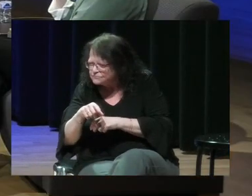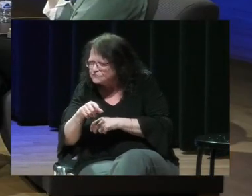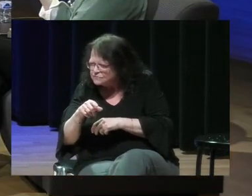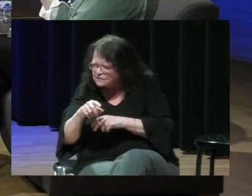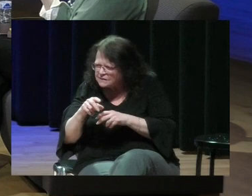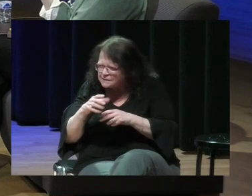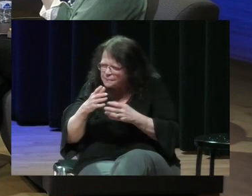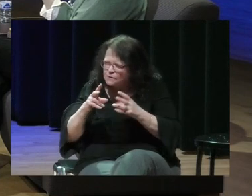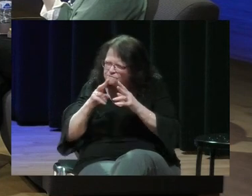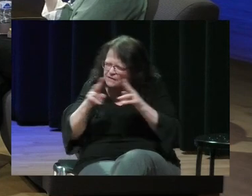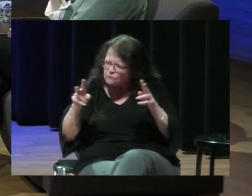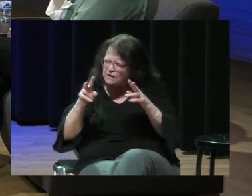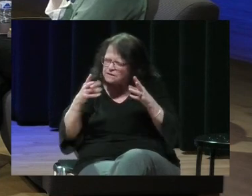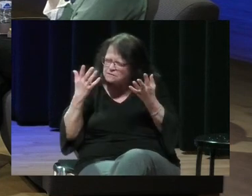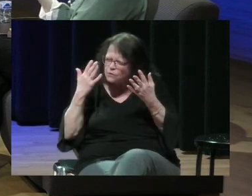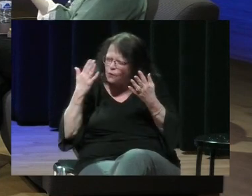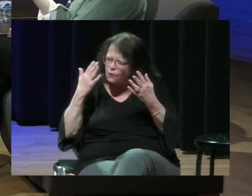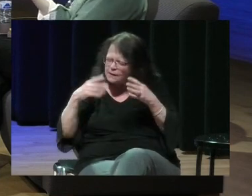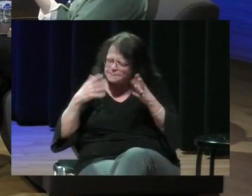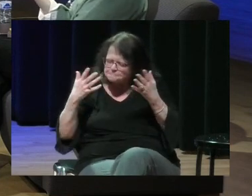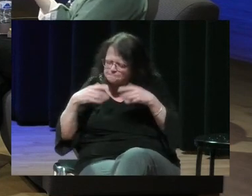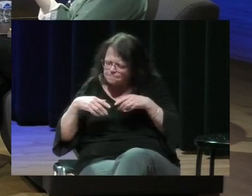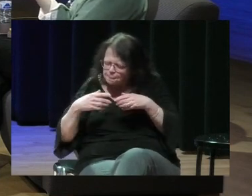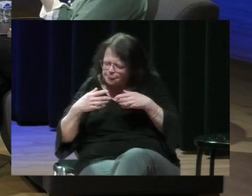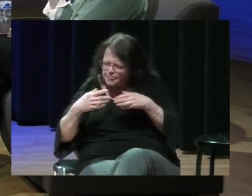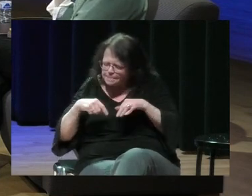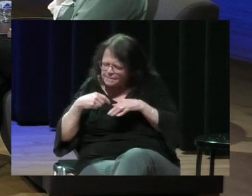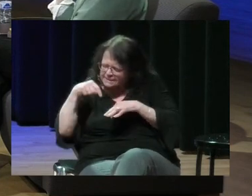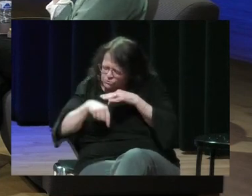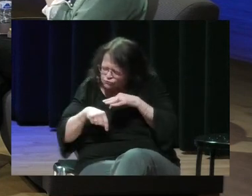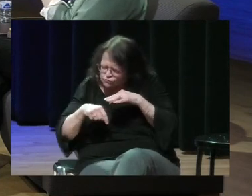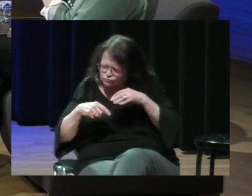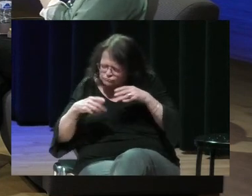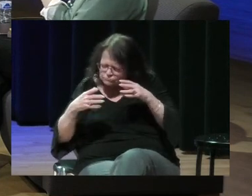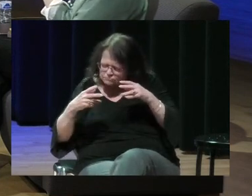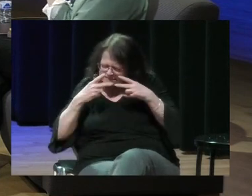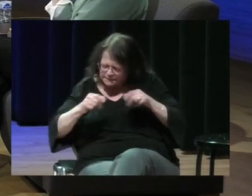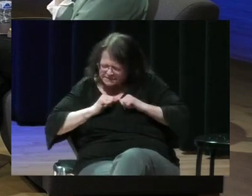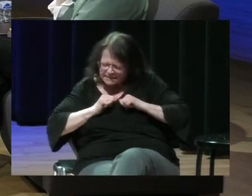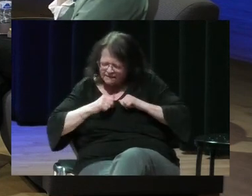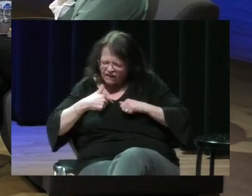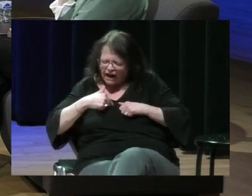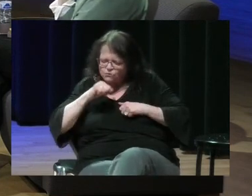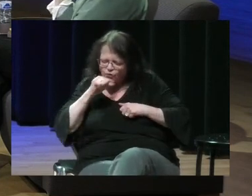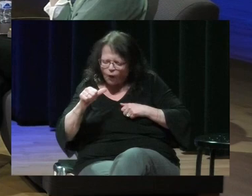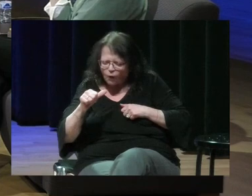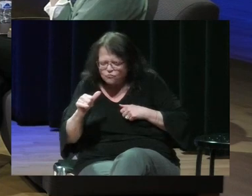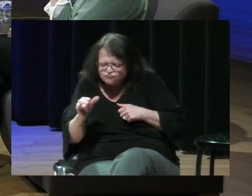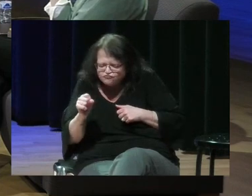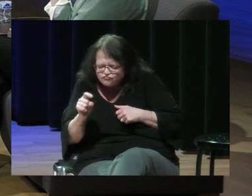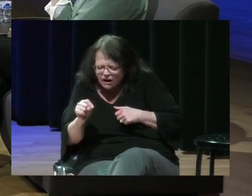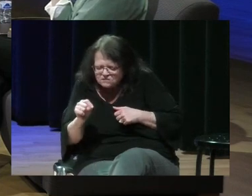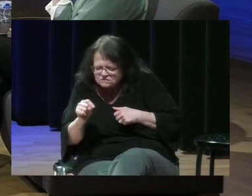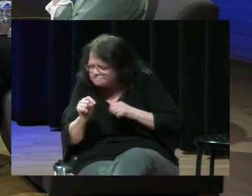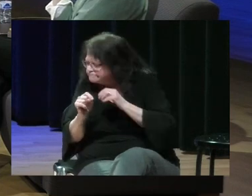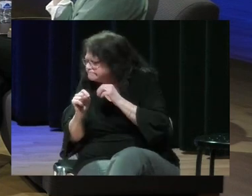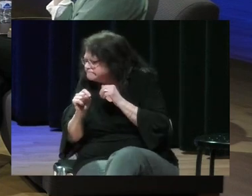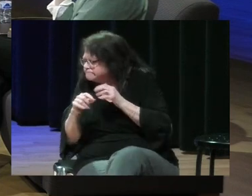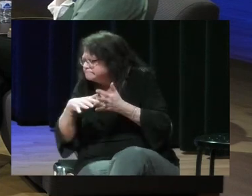integral to how I see myself, that I don't turn away from hard things. And I think that's what drew me to Beth, and that's what animates our